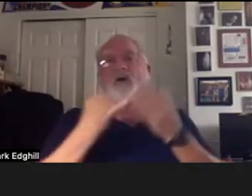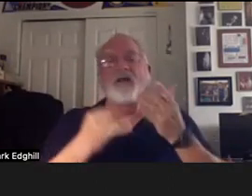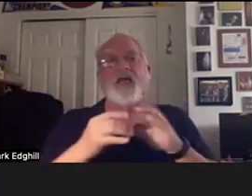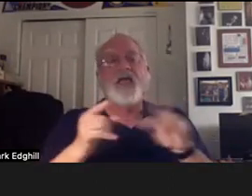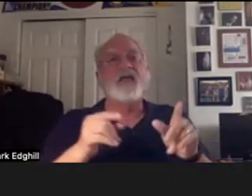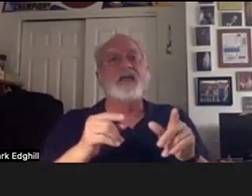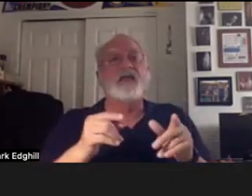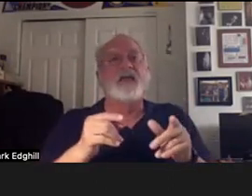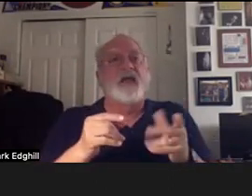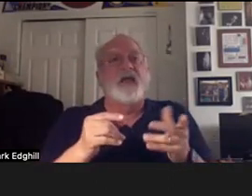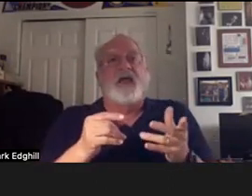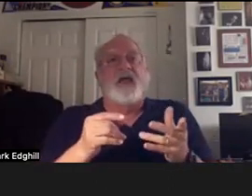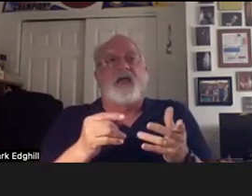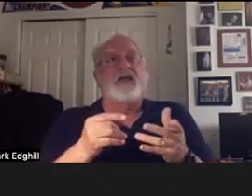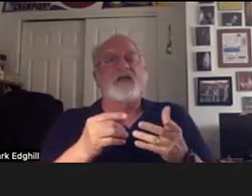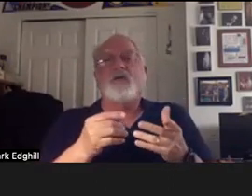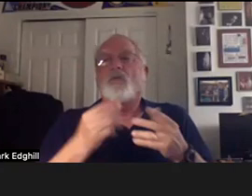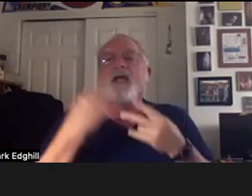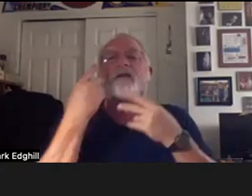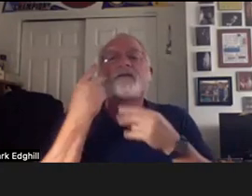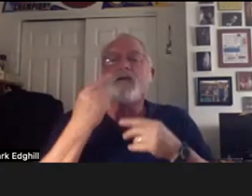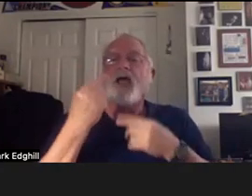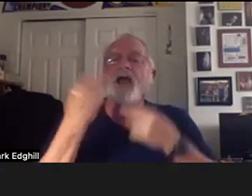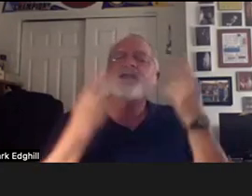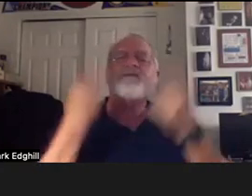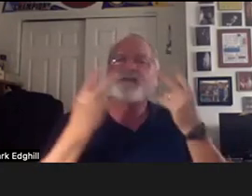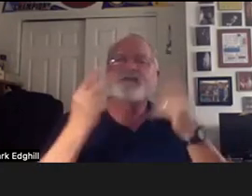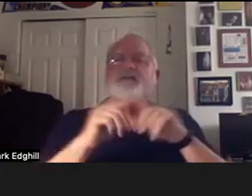I am an artist myself. I really enjoy art and